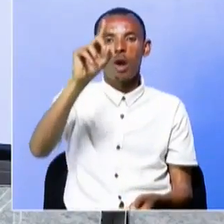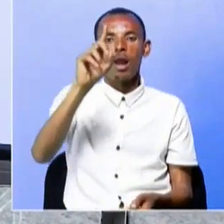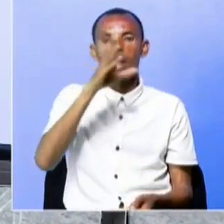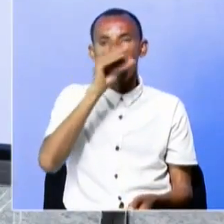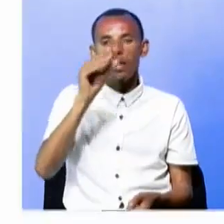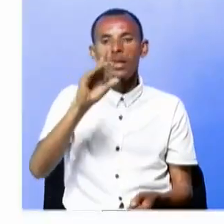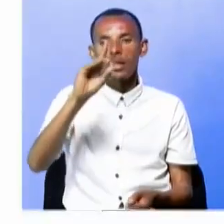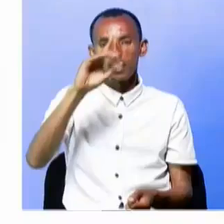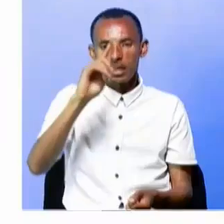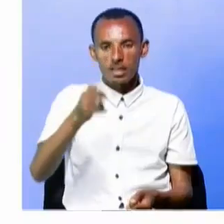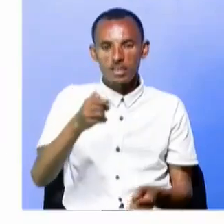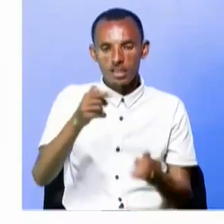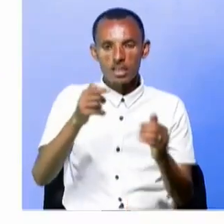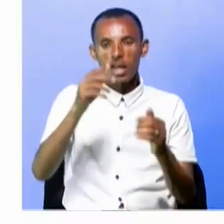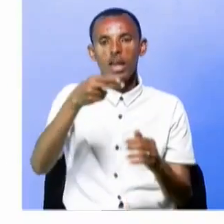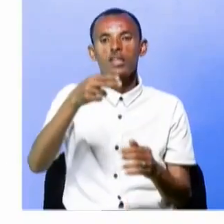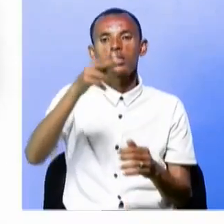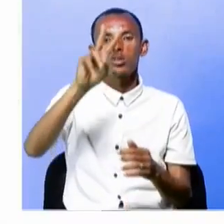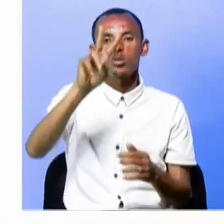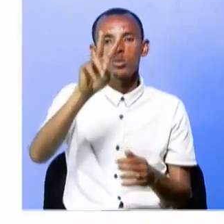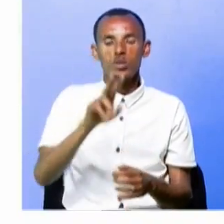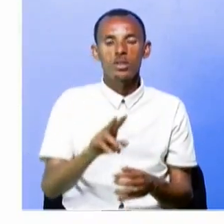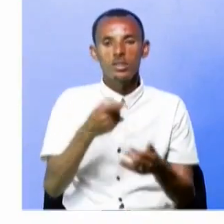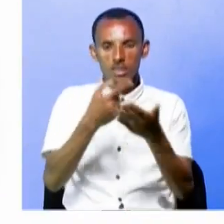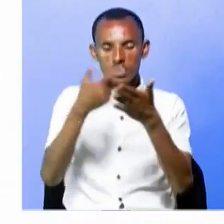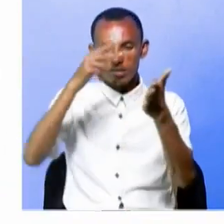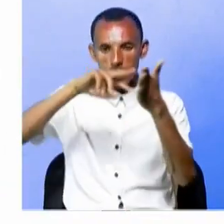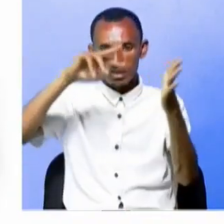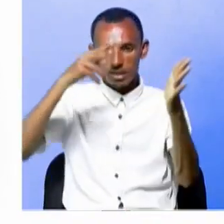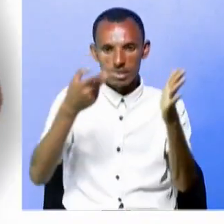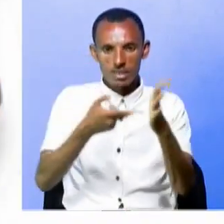DG by H2. So this implies